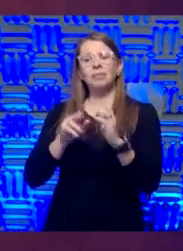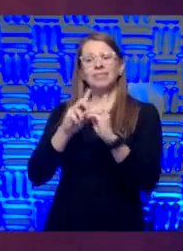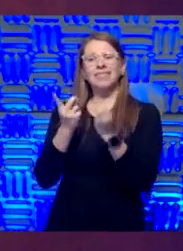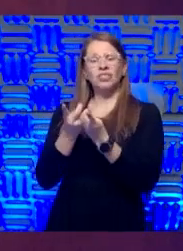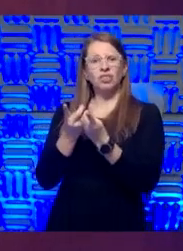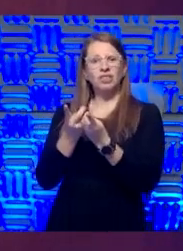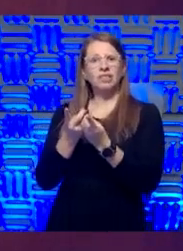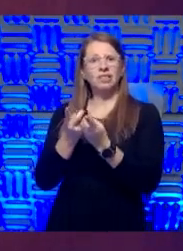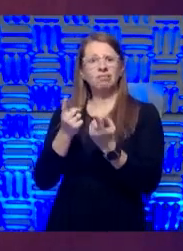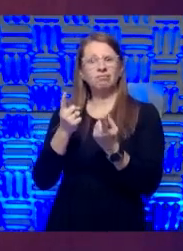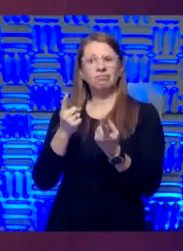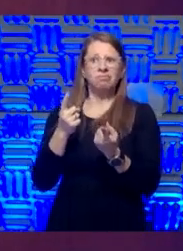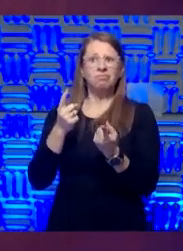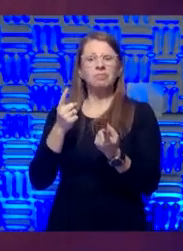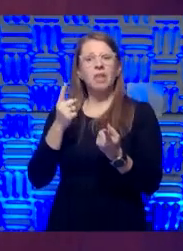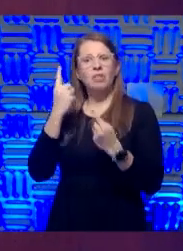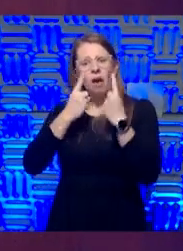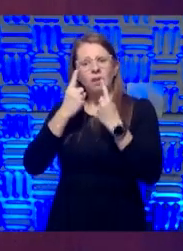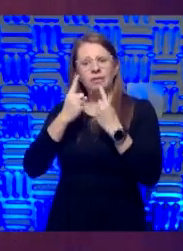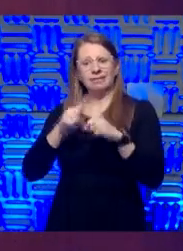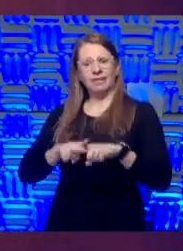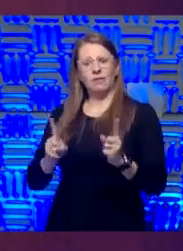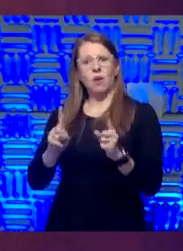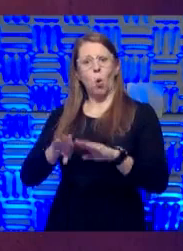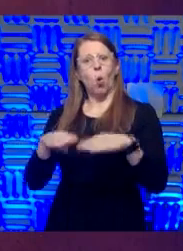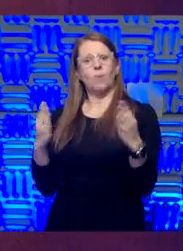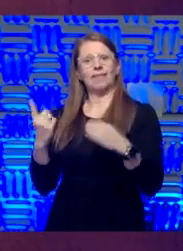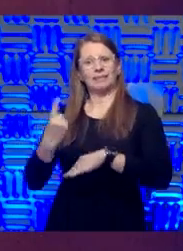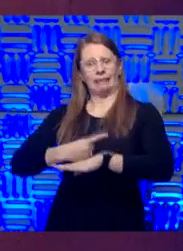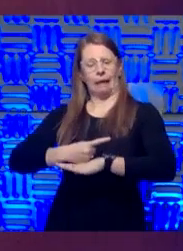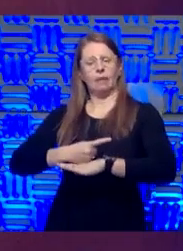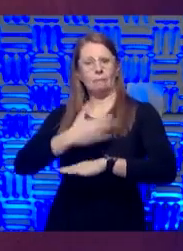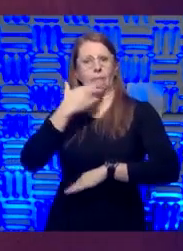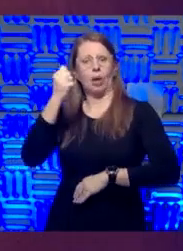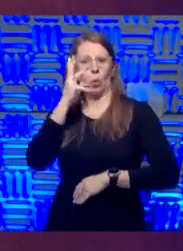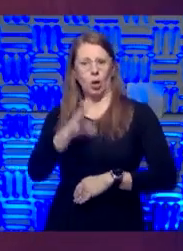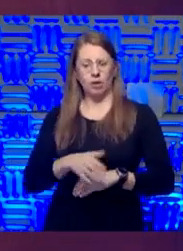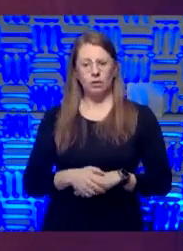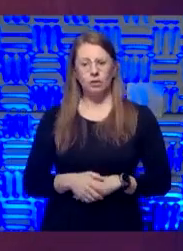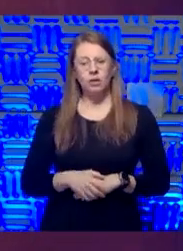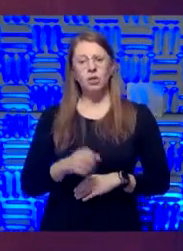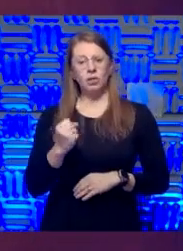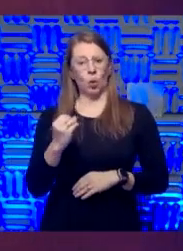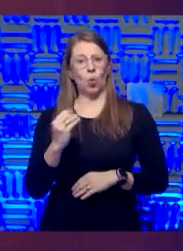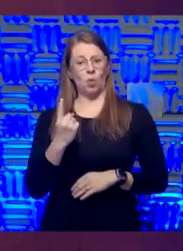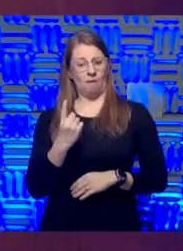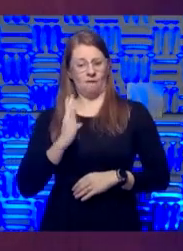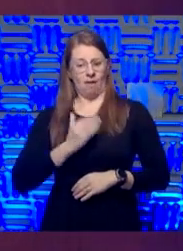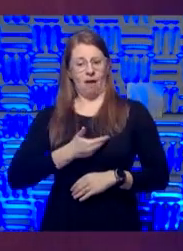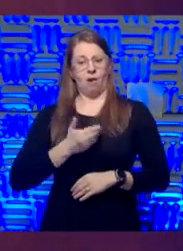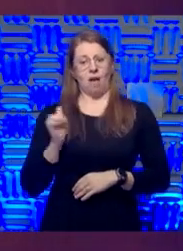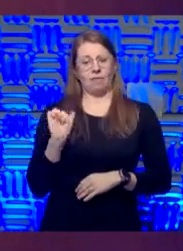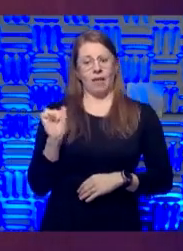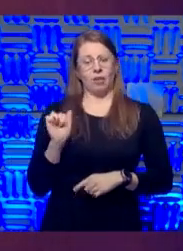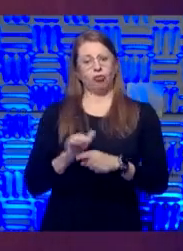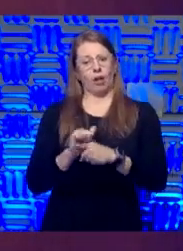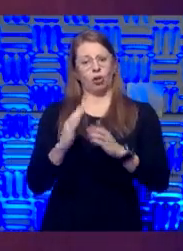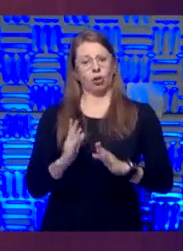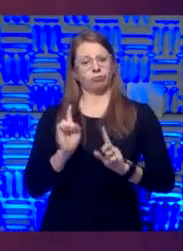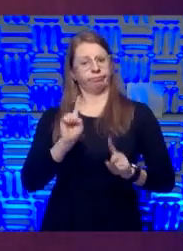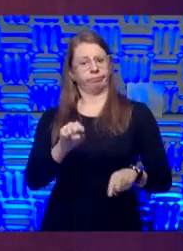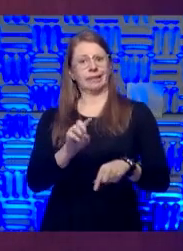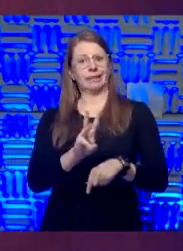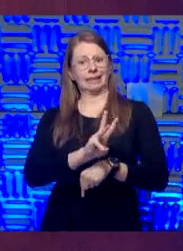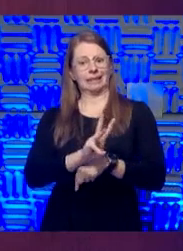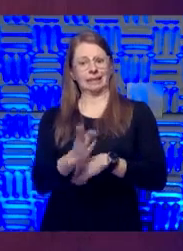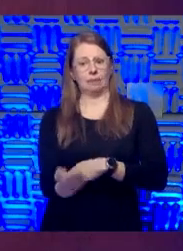opening dates. So we did have a high school yesterday that one of our athletic trainers participates in, and she was out at 6 o'clock in the